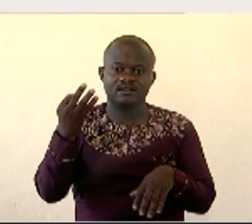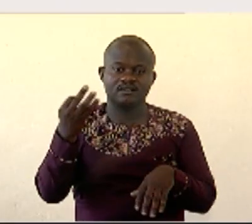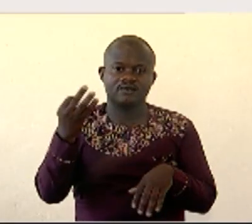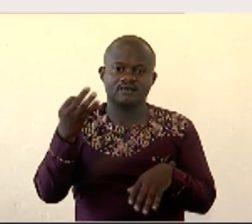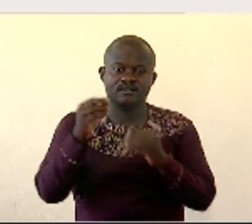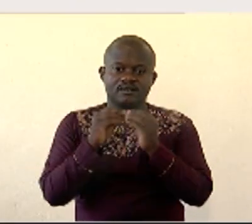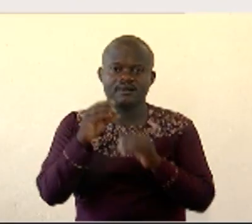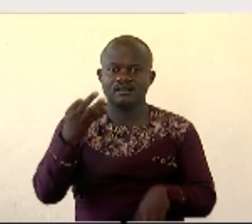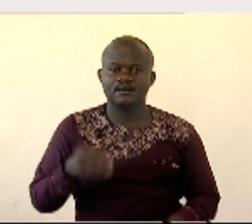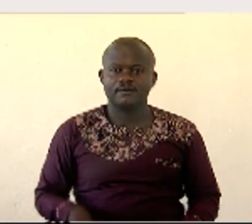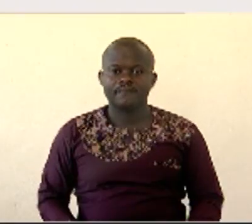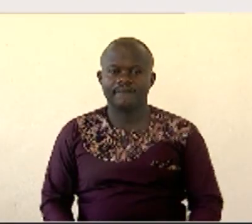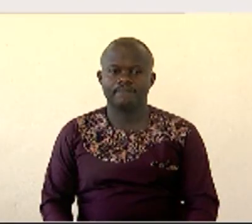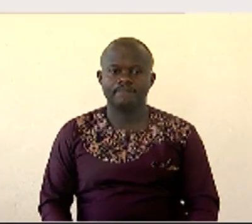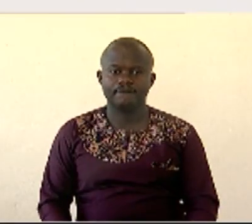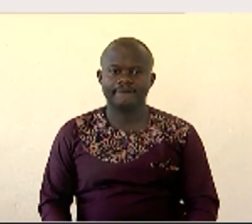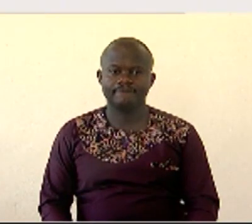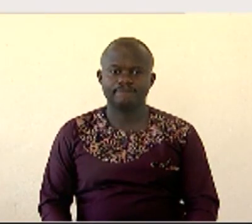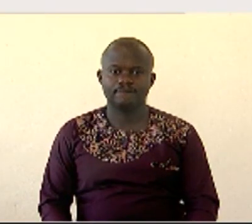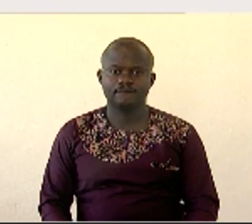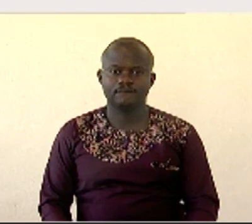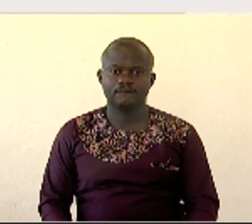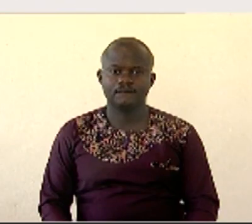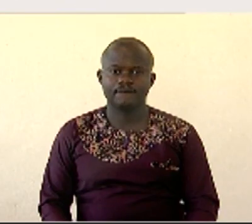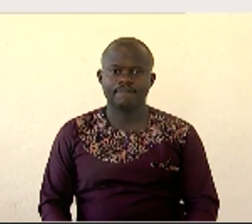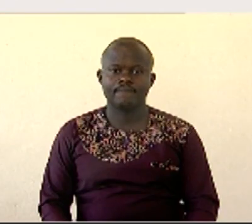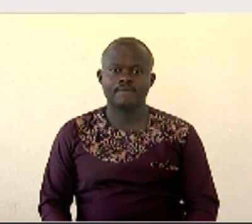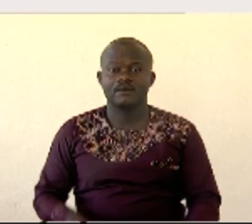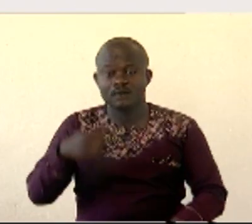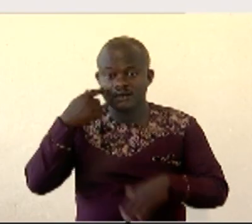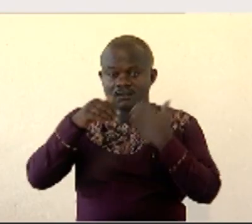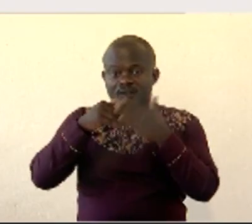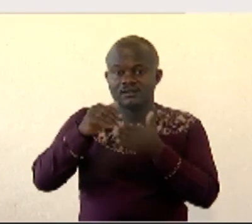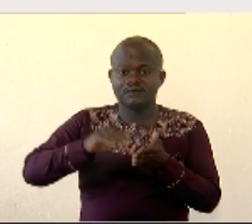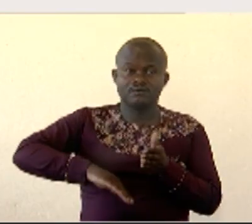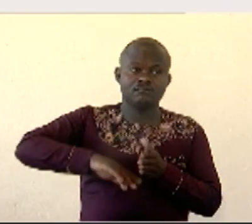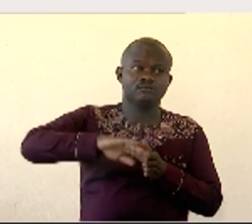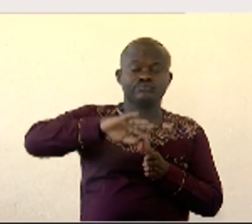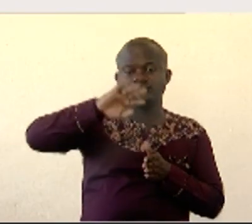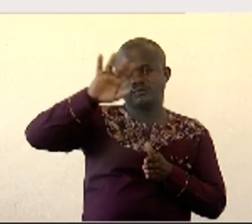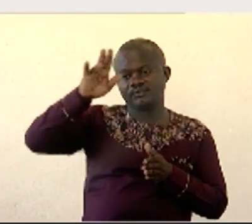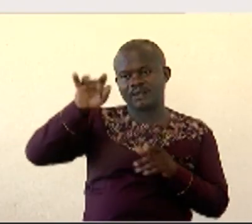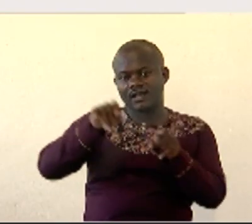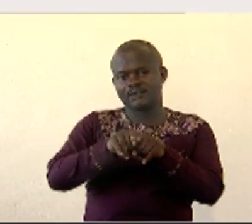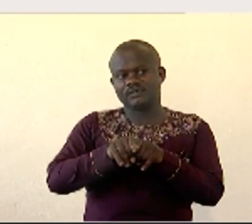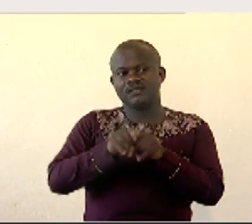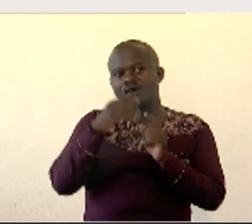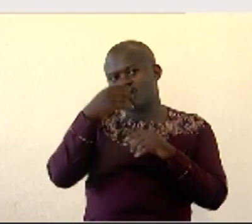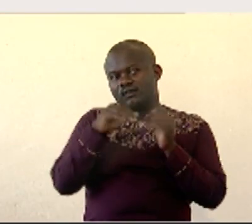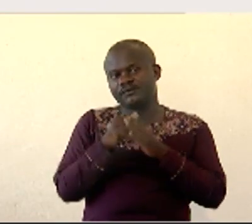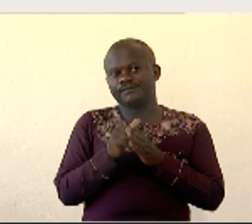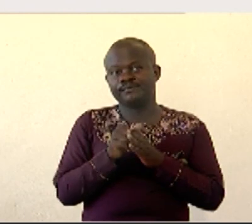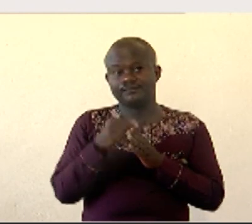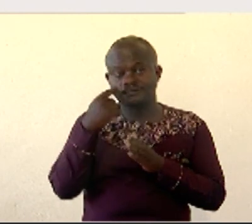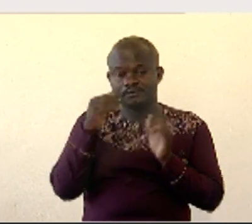3. The rate of photosynthesis increases as the temperature increases. Let me try to show you the